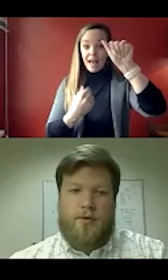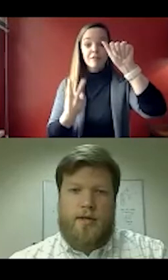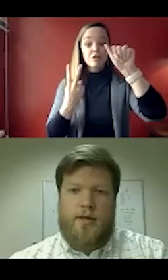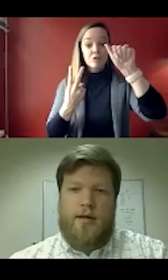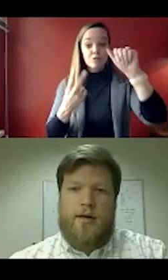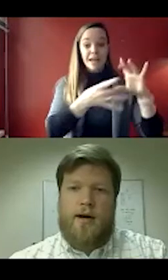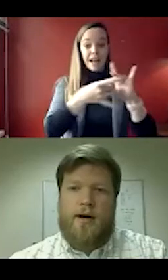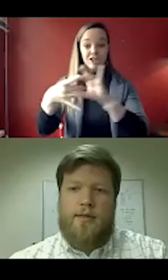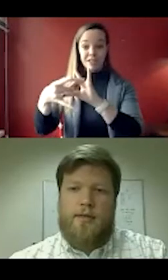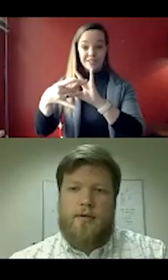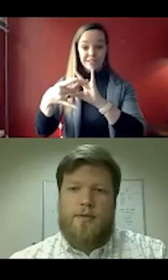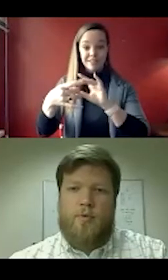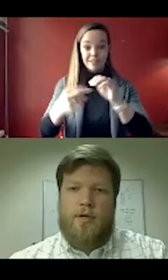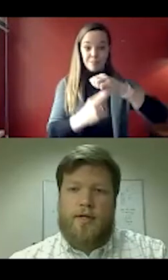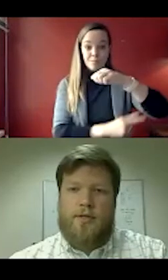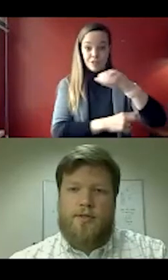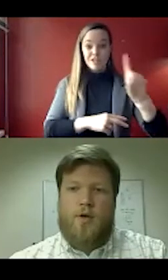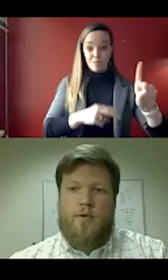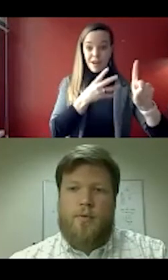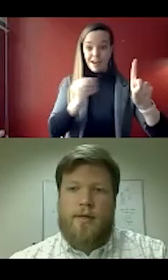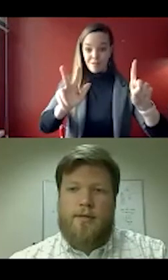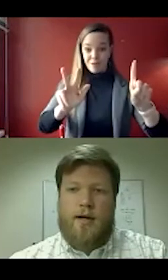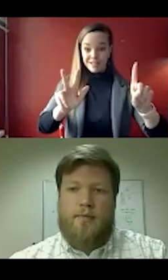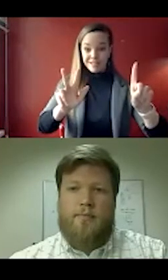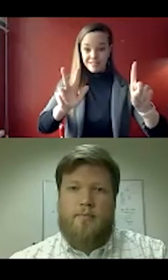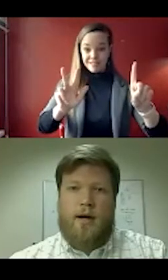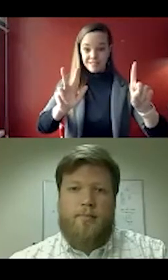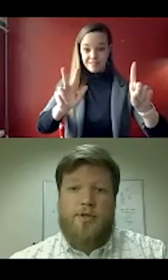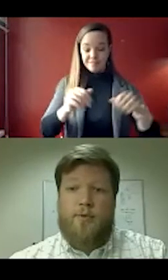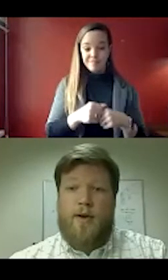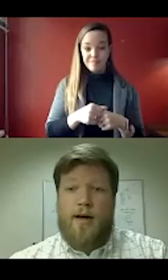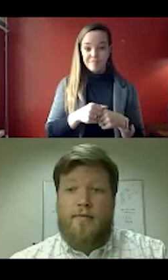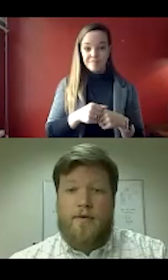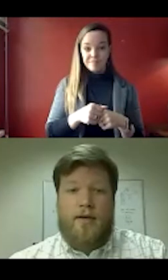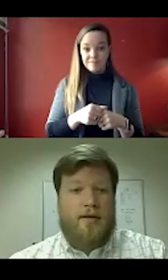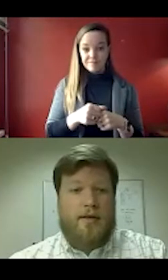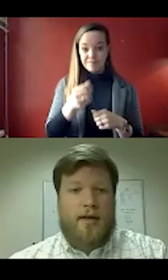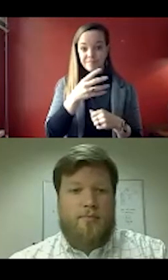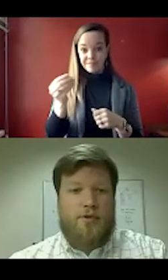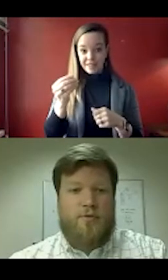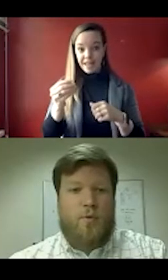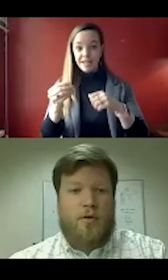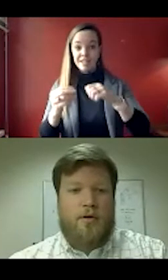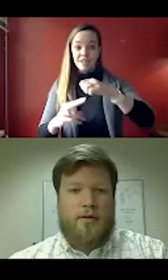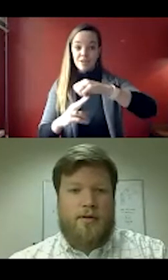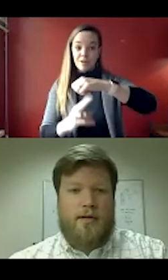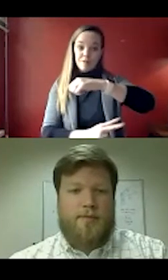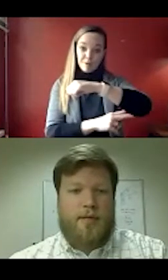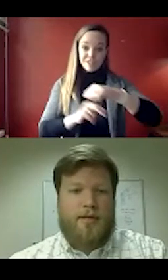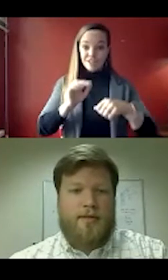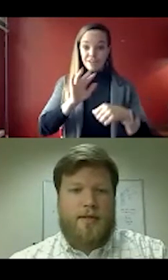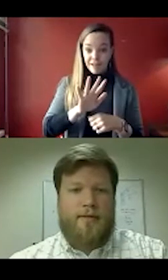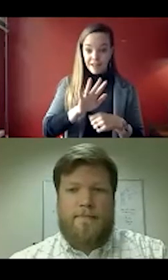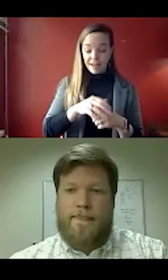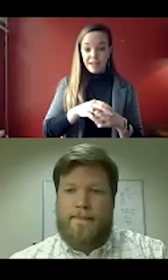and 3. Then there are some more connections over with bridge number 5. Then bridge 4 connects B